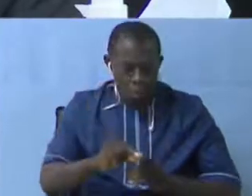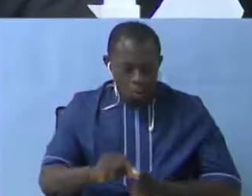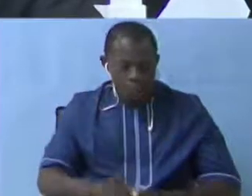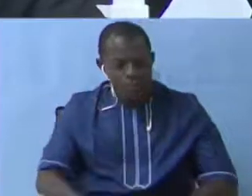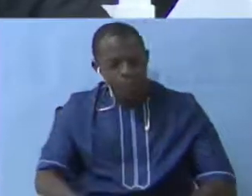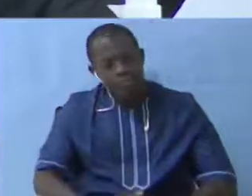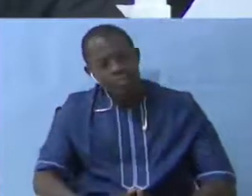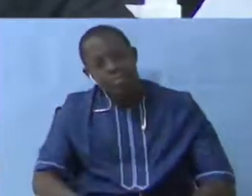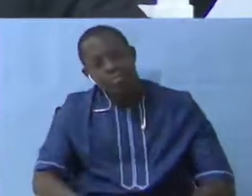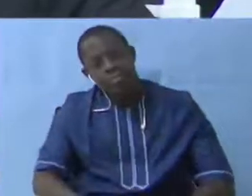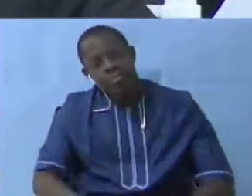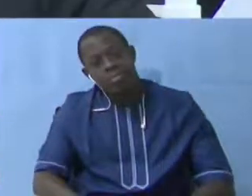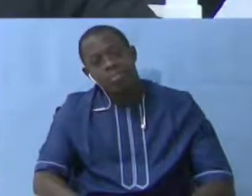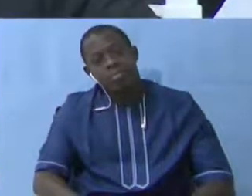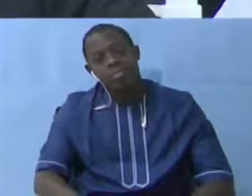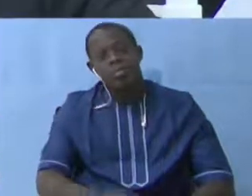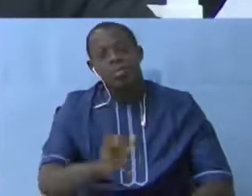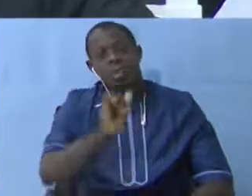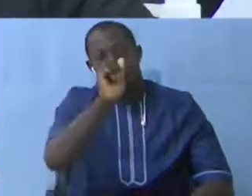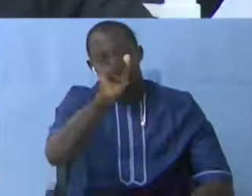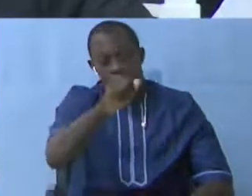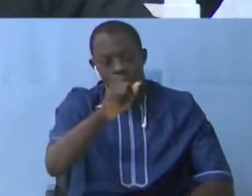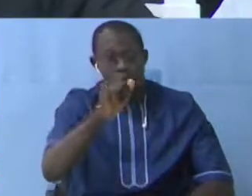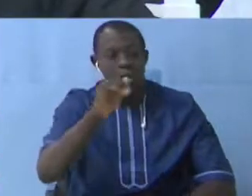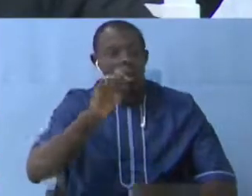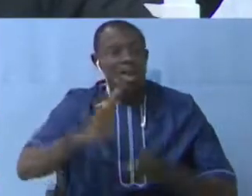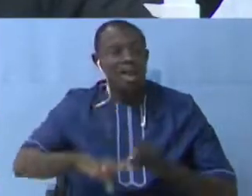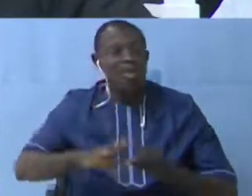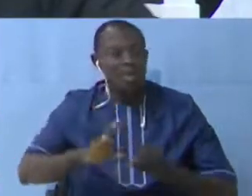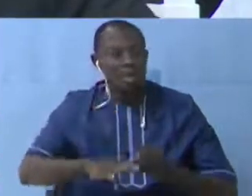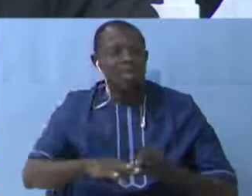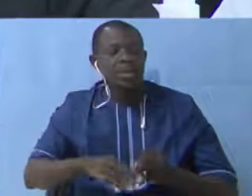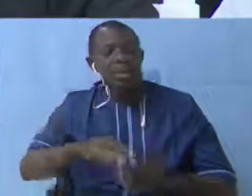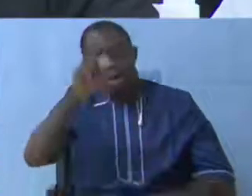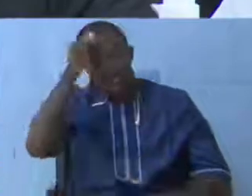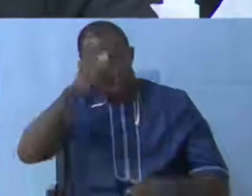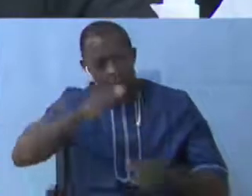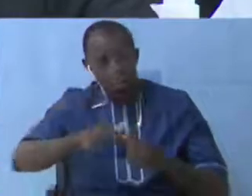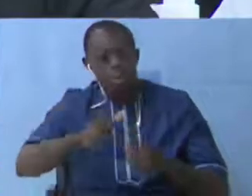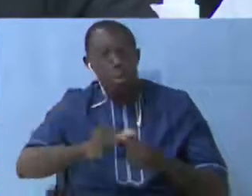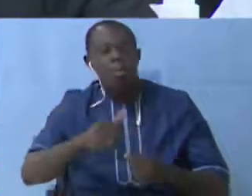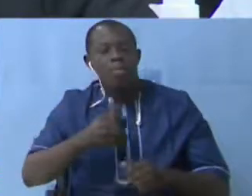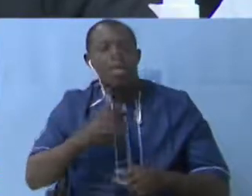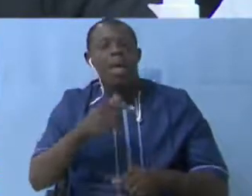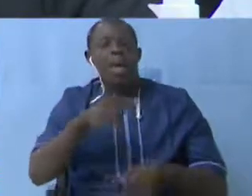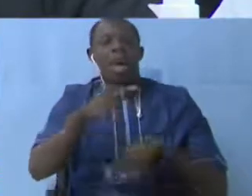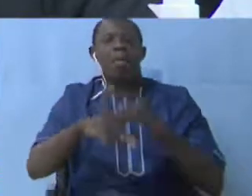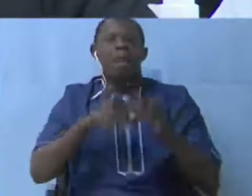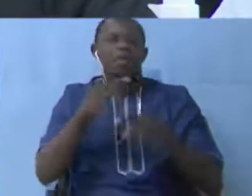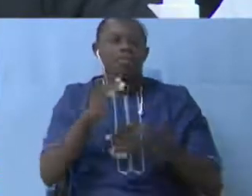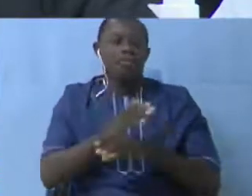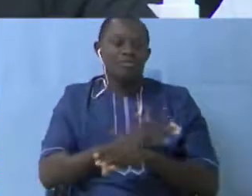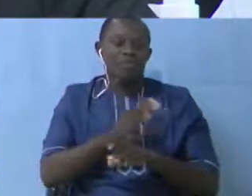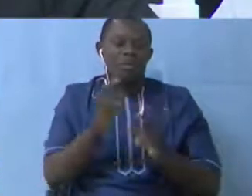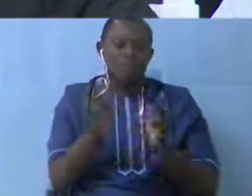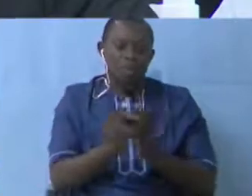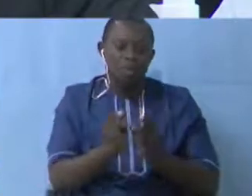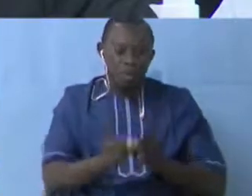sottale waxtaan wi. Your last point reminds me of an encounter.